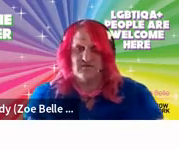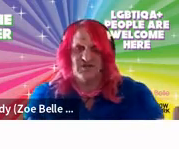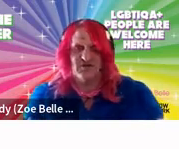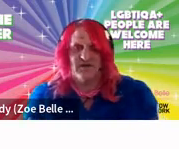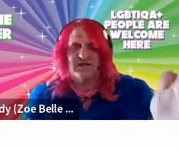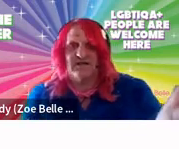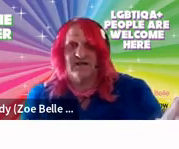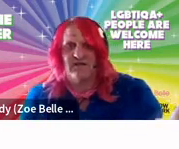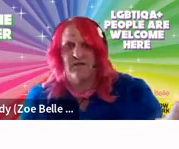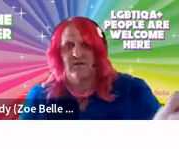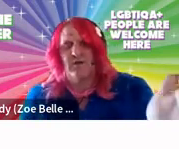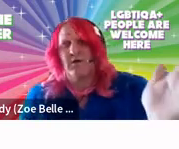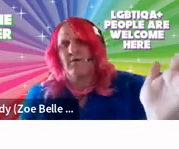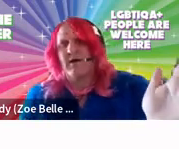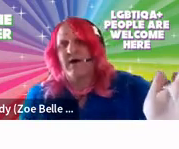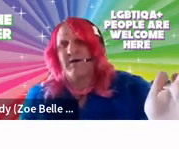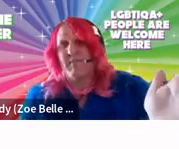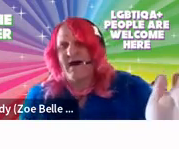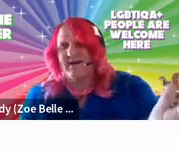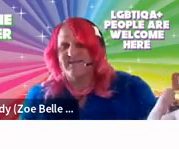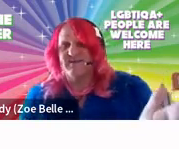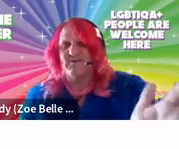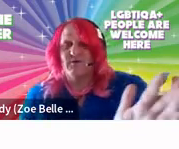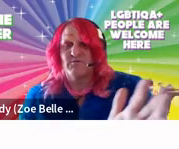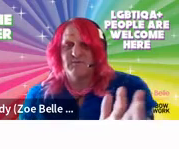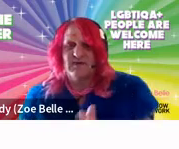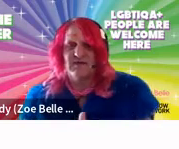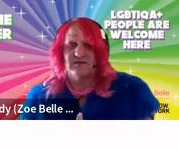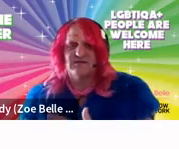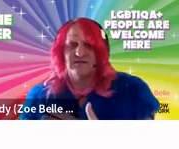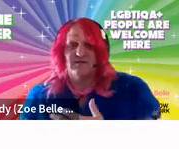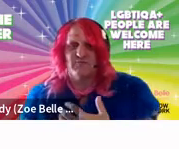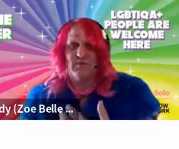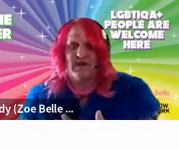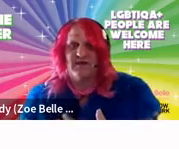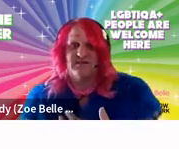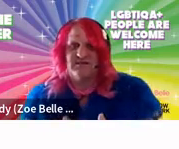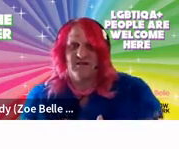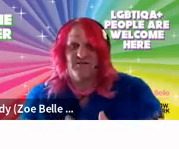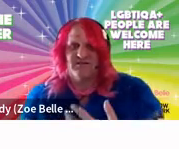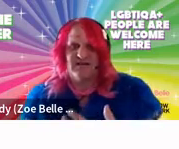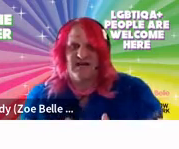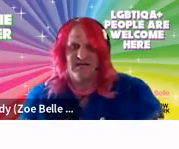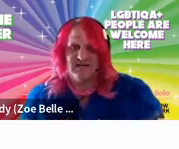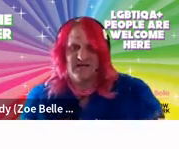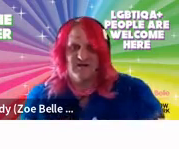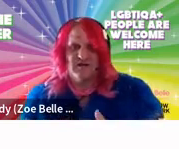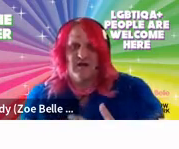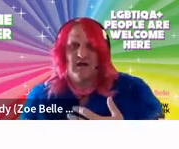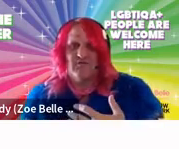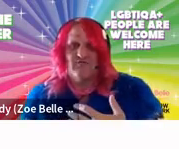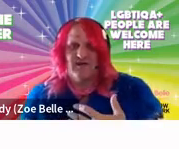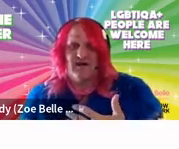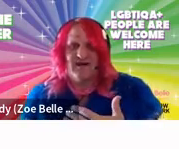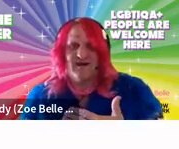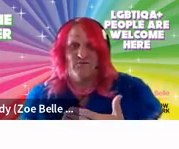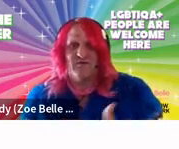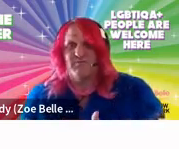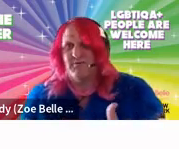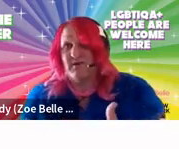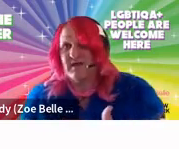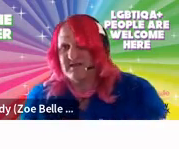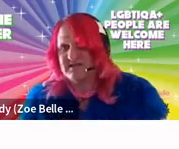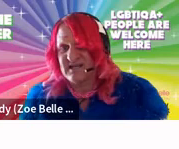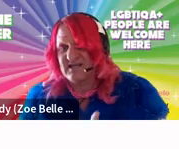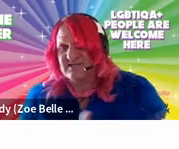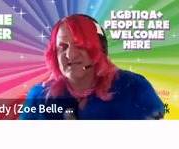affirm their sort of gender identity. But when we begin to sort of break down the data of